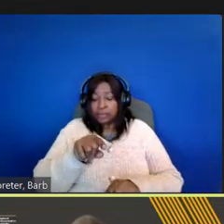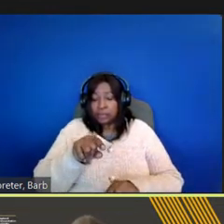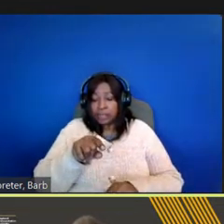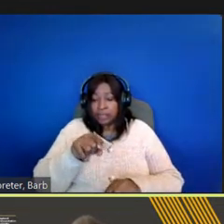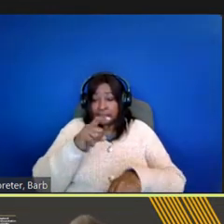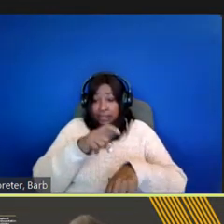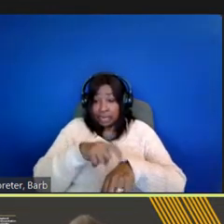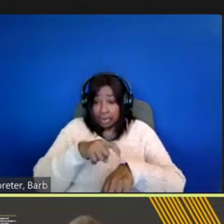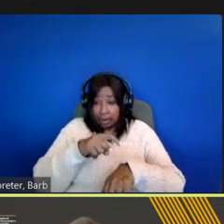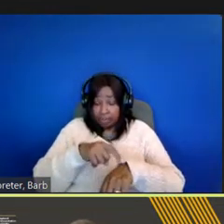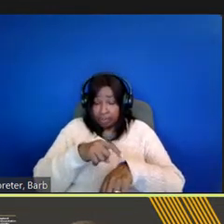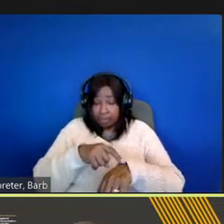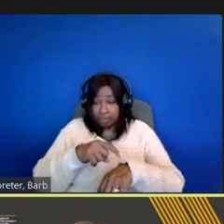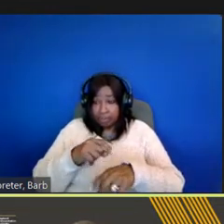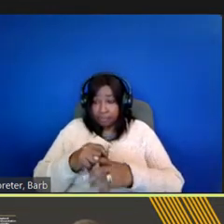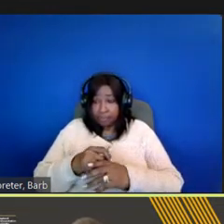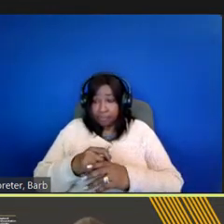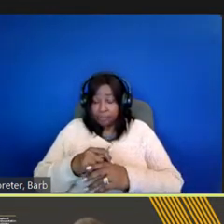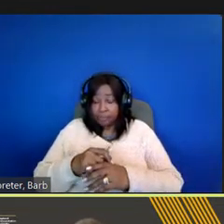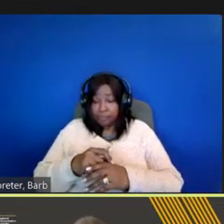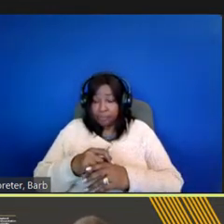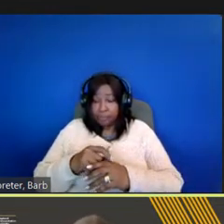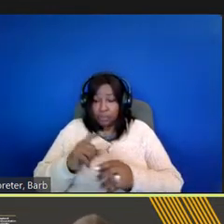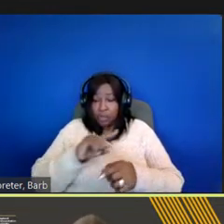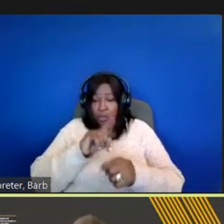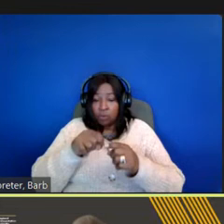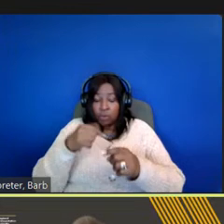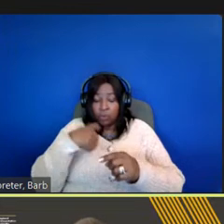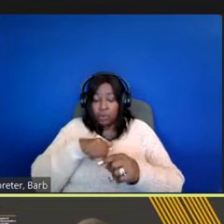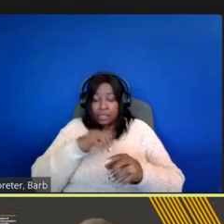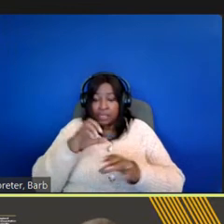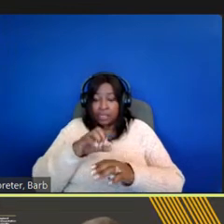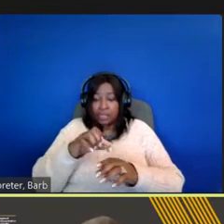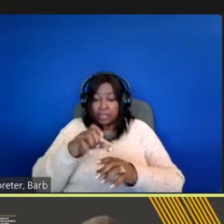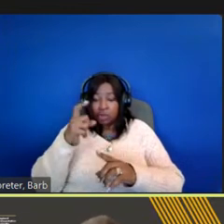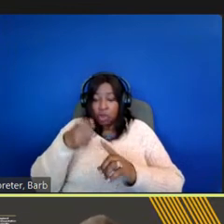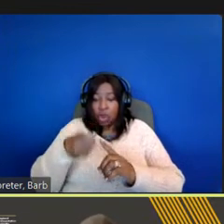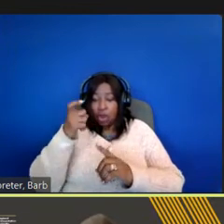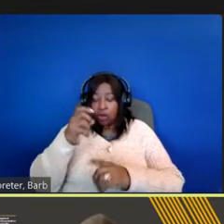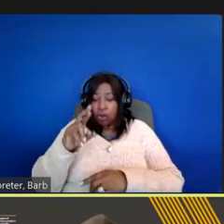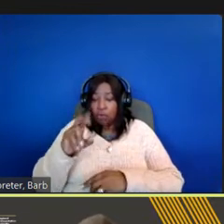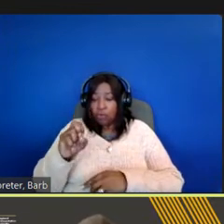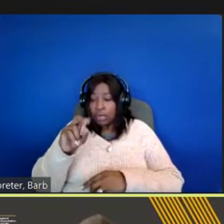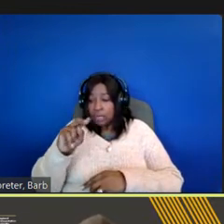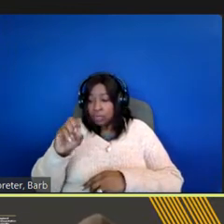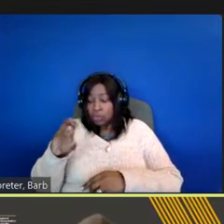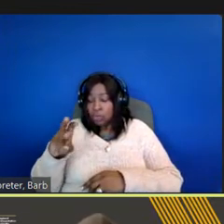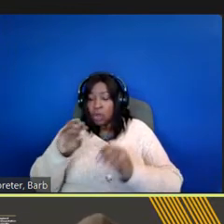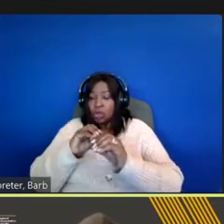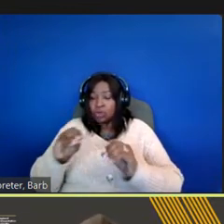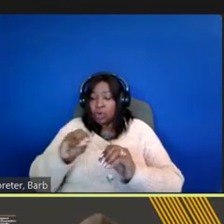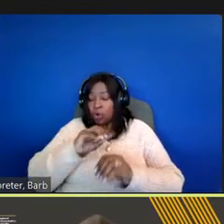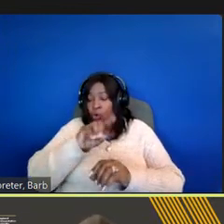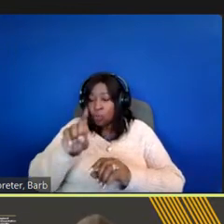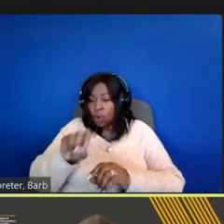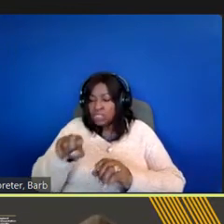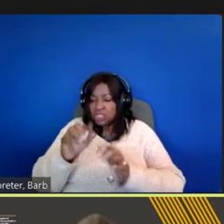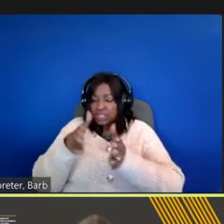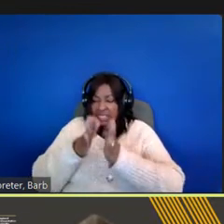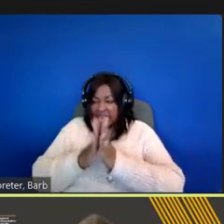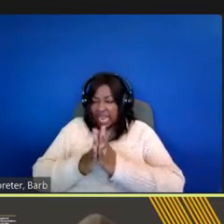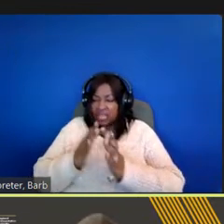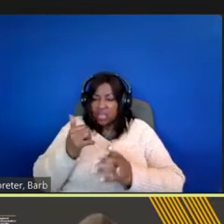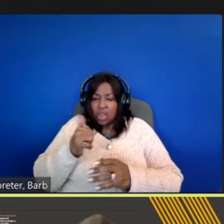during that period, during when we did auto renewals, in other words, no questions asked, we did not want to